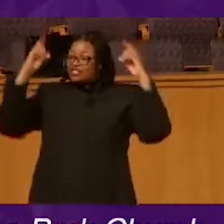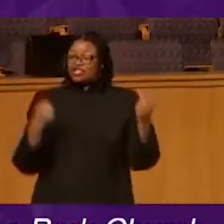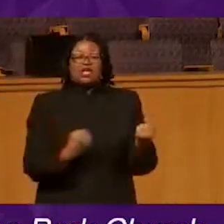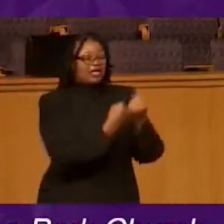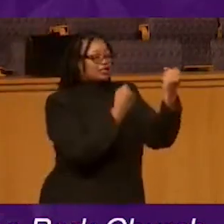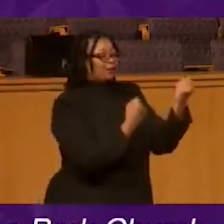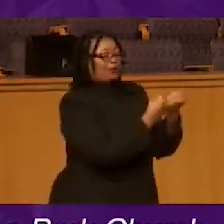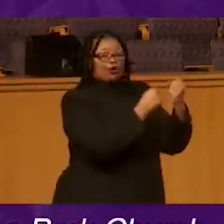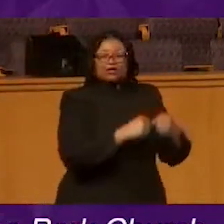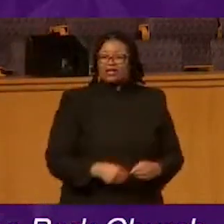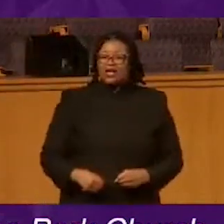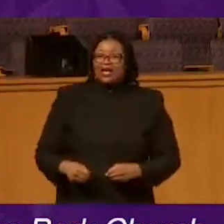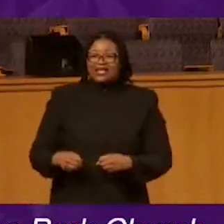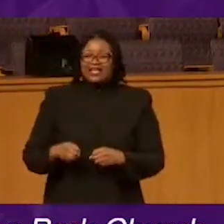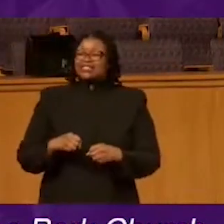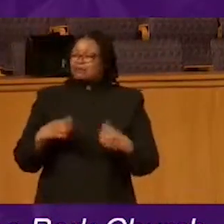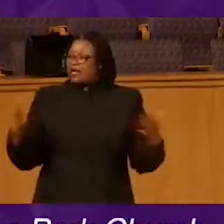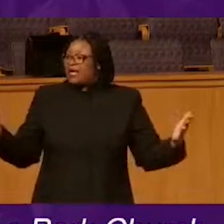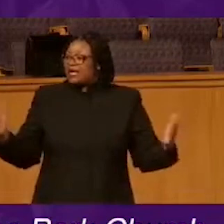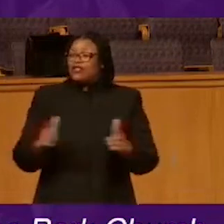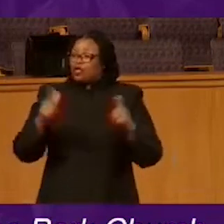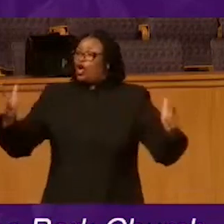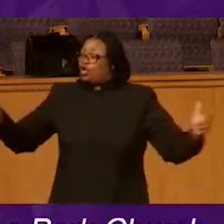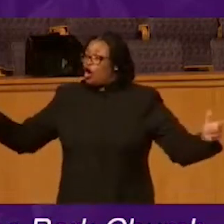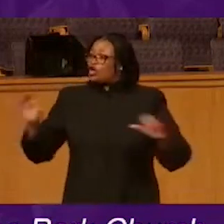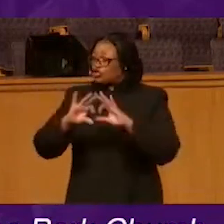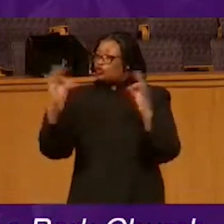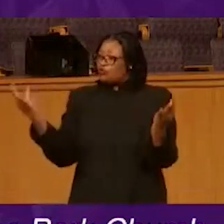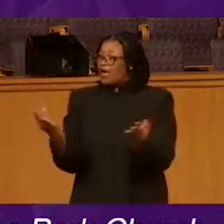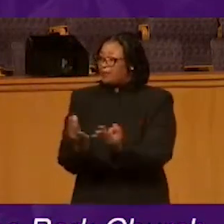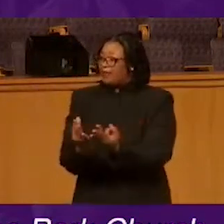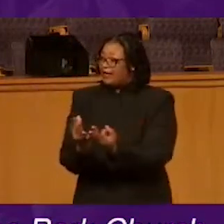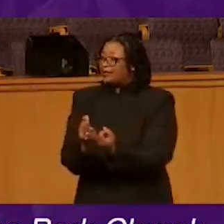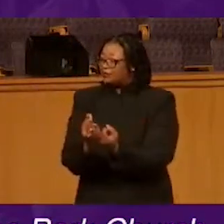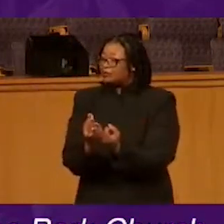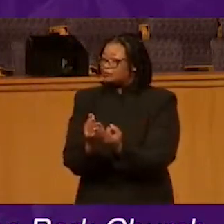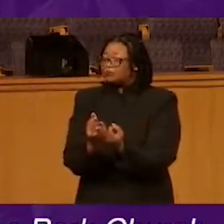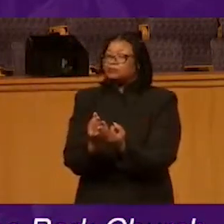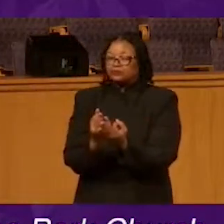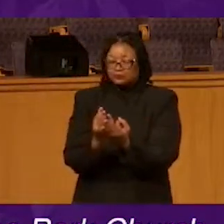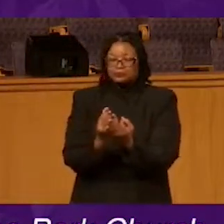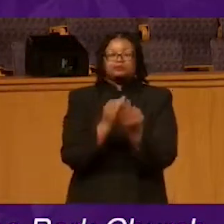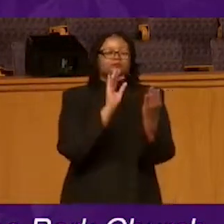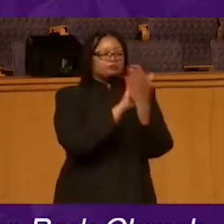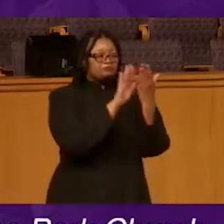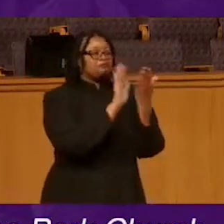got some vocational support. It's been the larger family